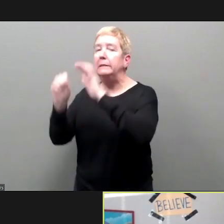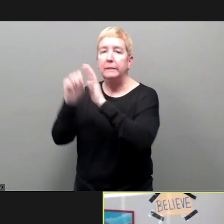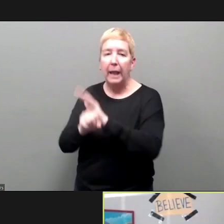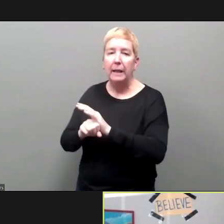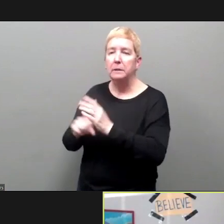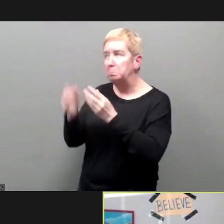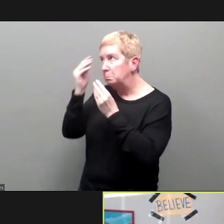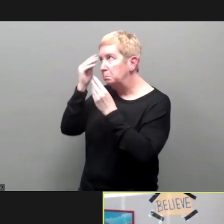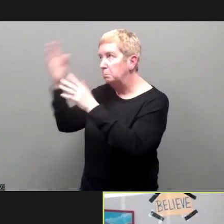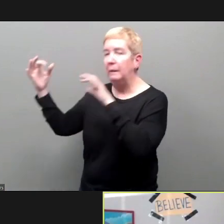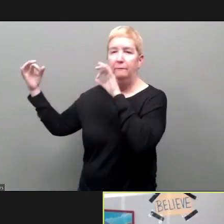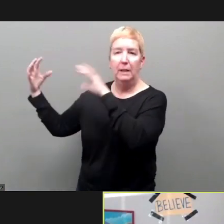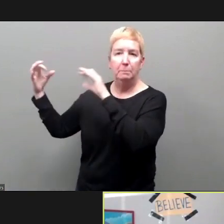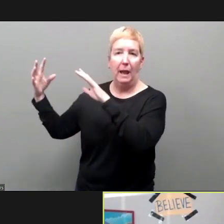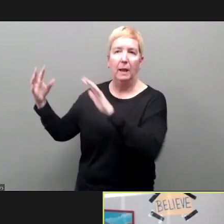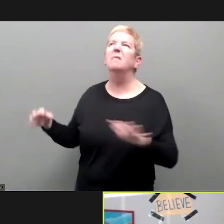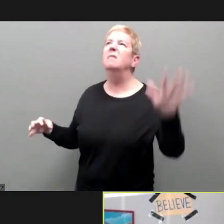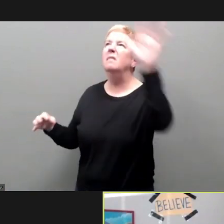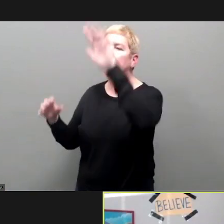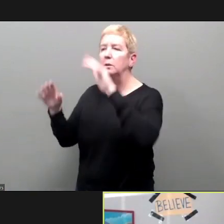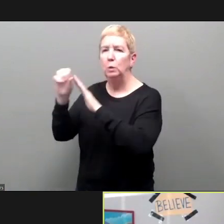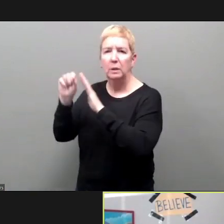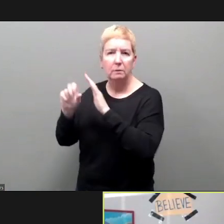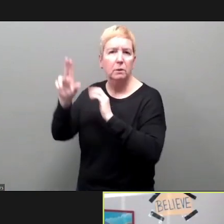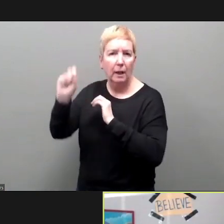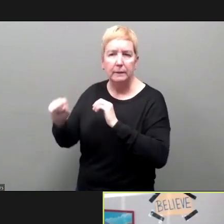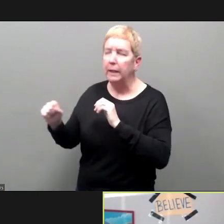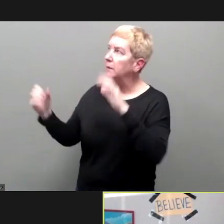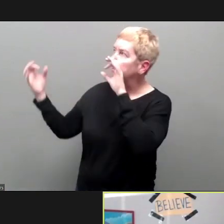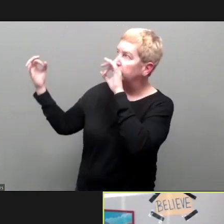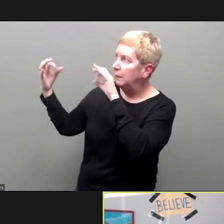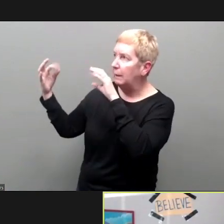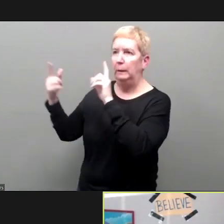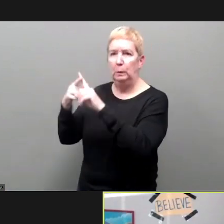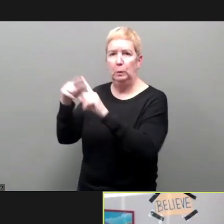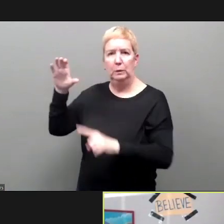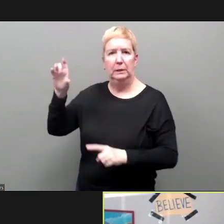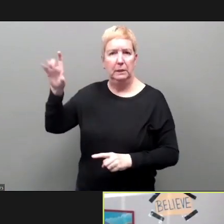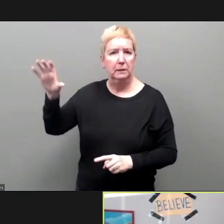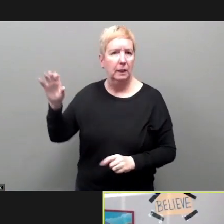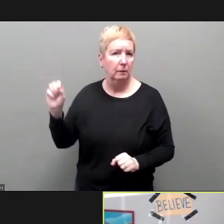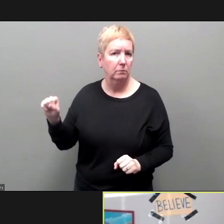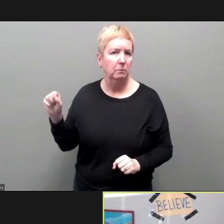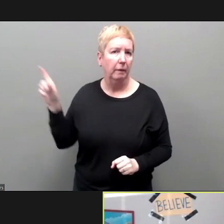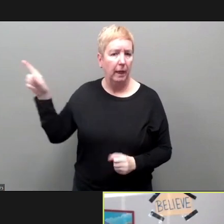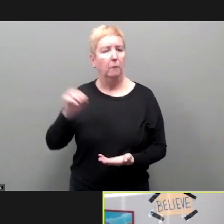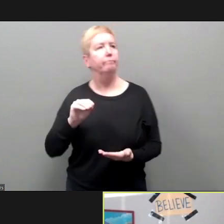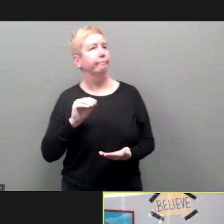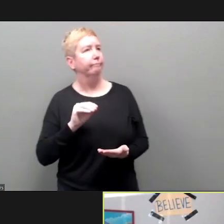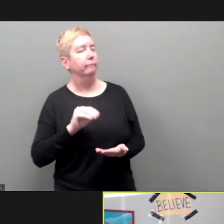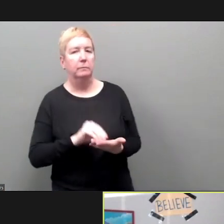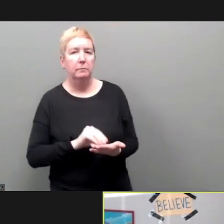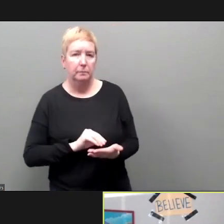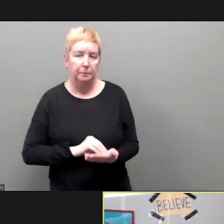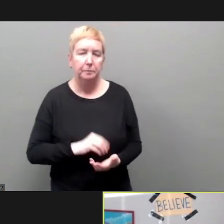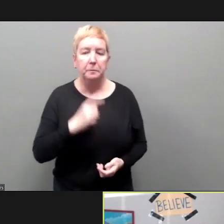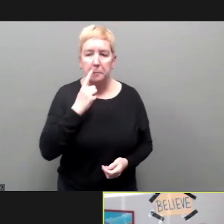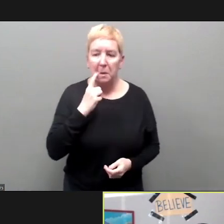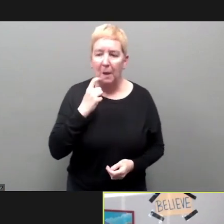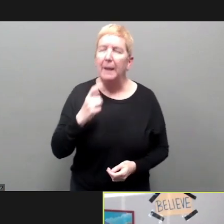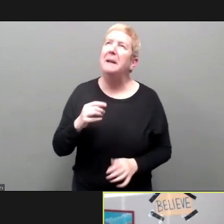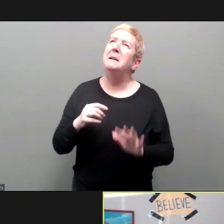officials throughout the United States did. I think, it's once again, it was partial, like you said,